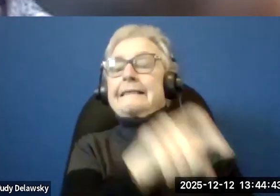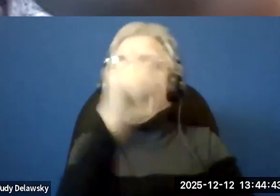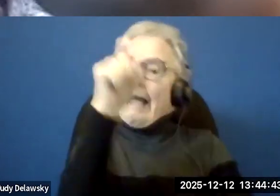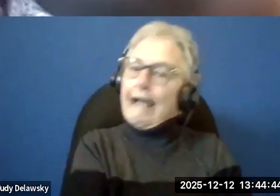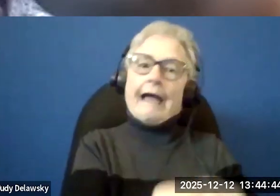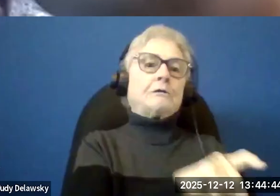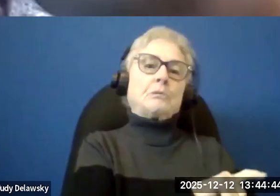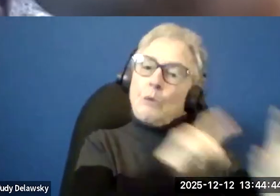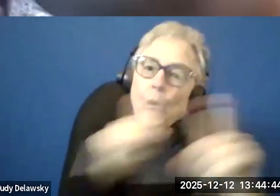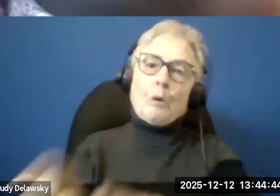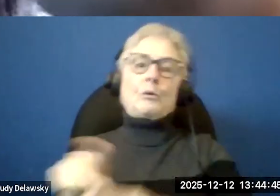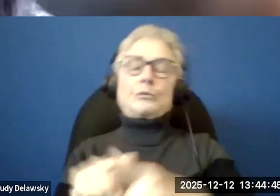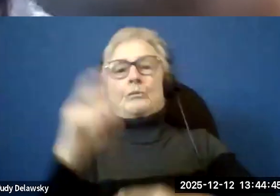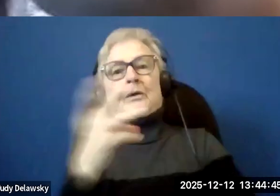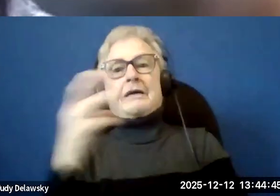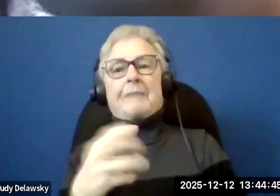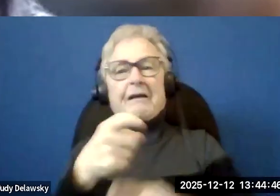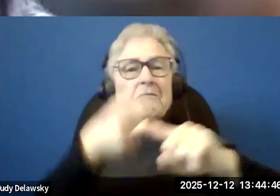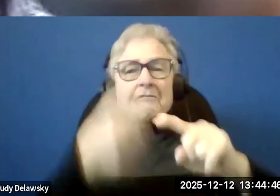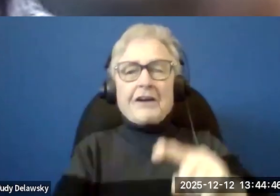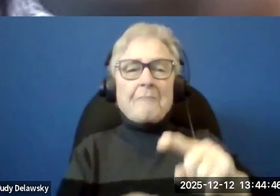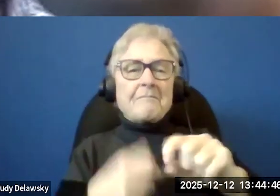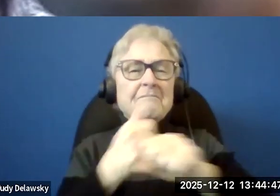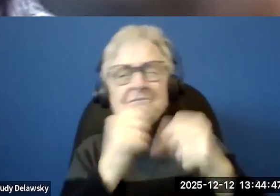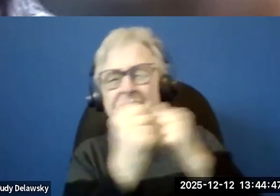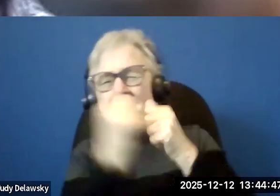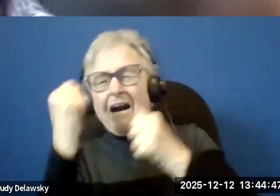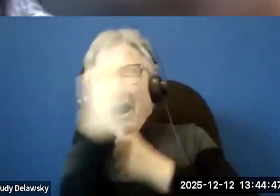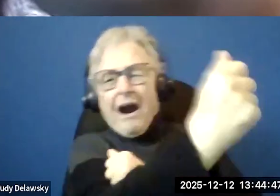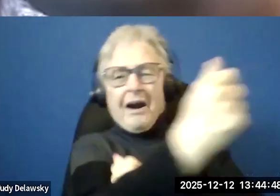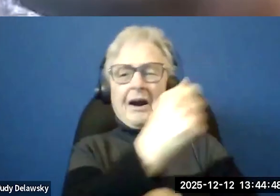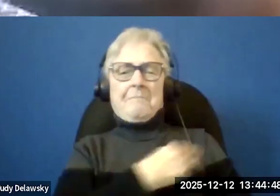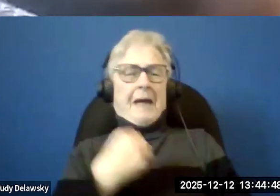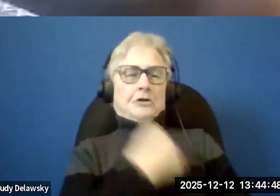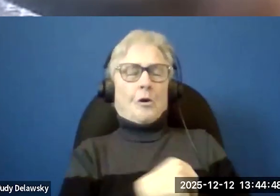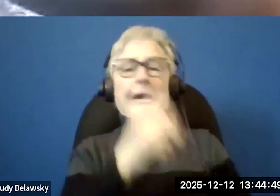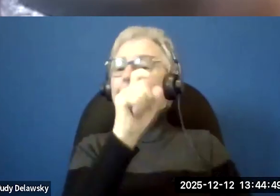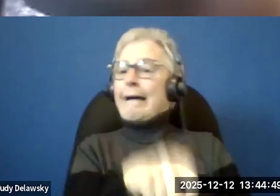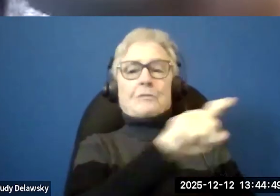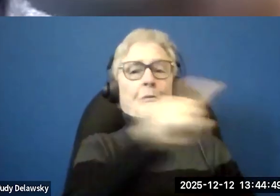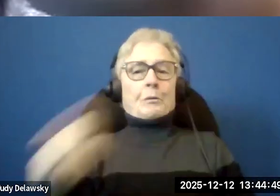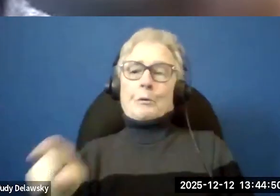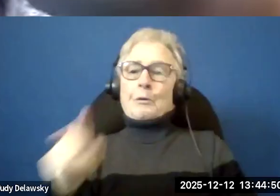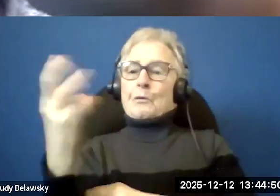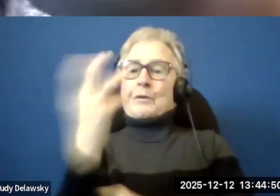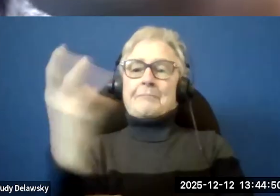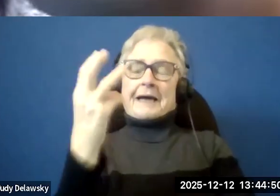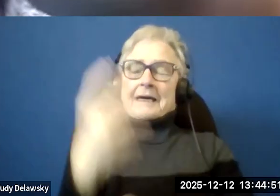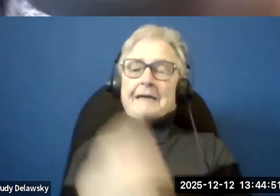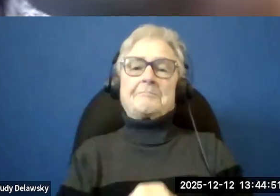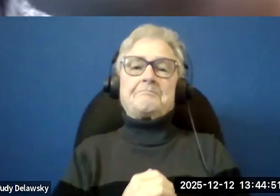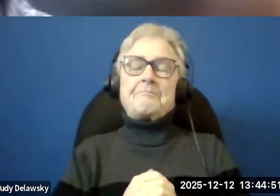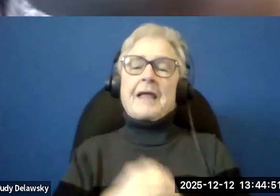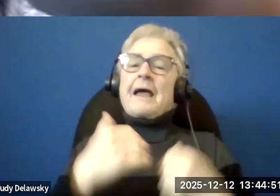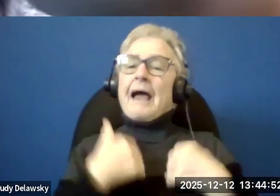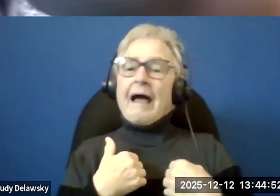it required an absolutely phenomenal effort on the part of all of the different jurisdictions and different